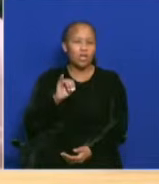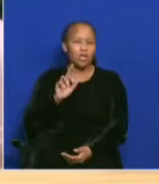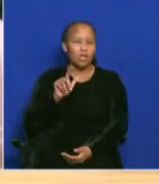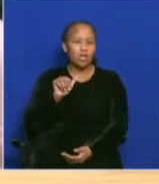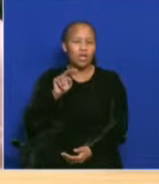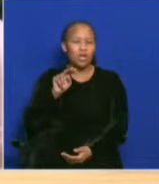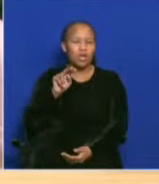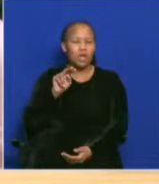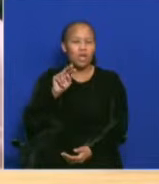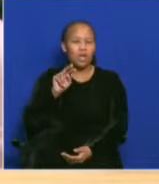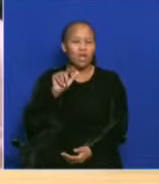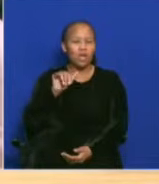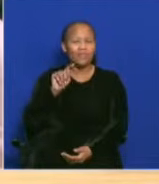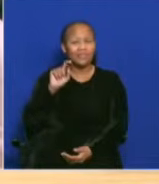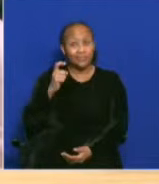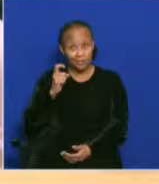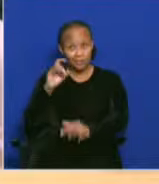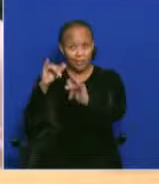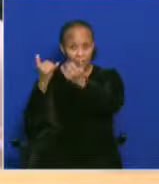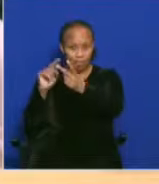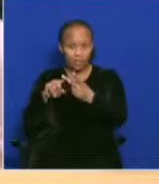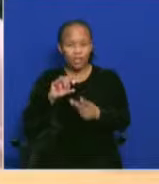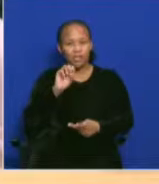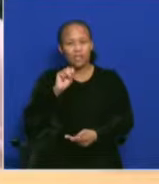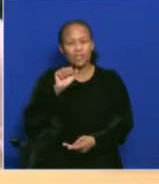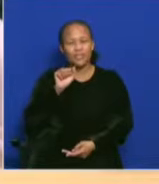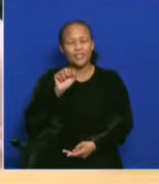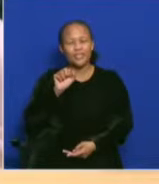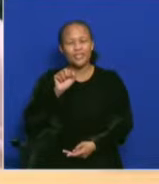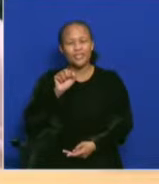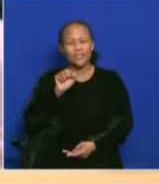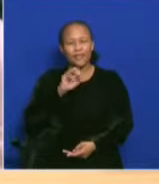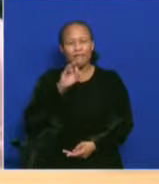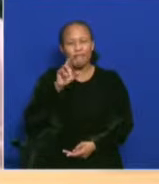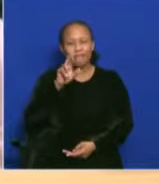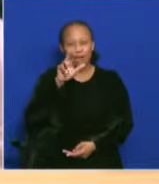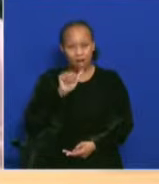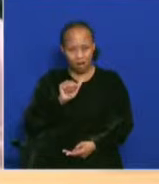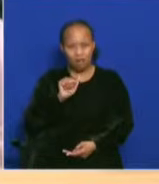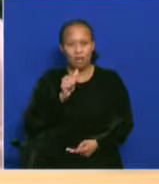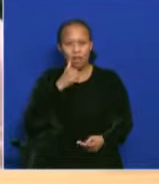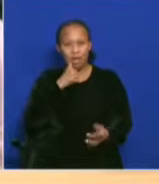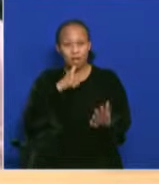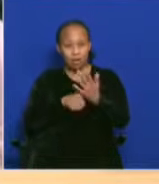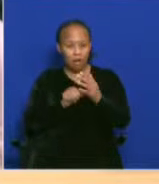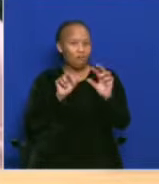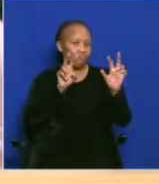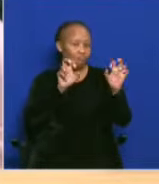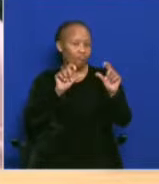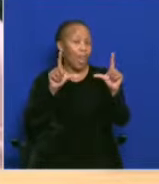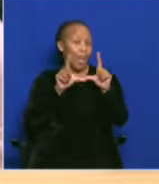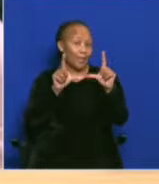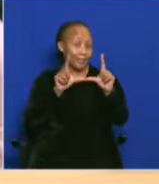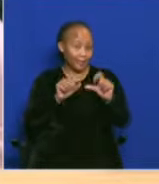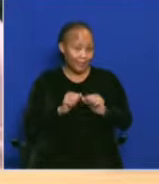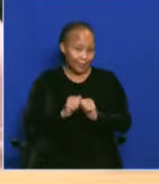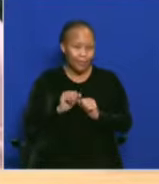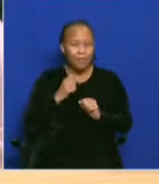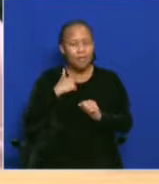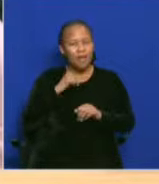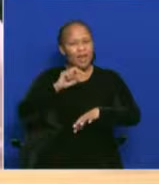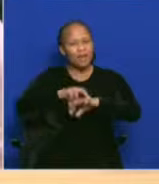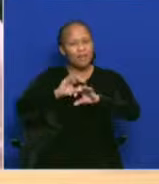this SAFRA letter which talks about a license. But just to be clear, the CSD